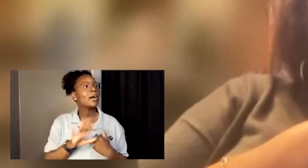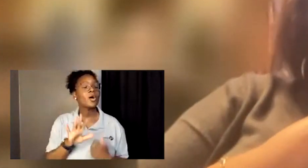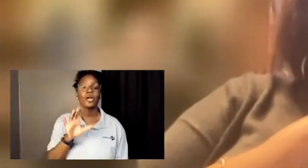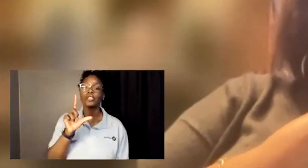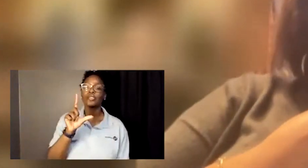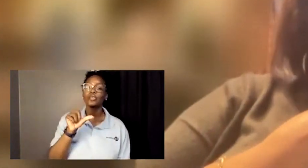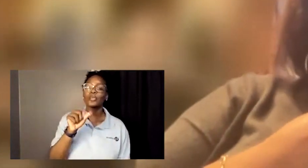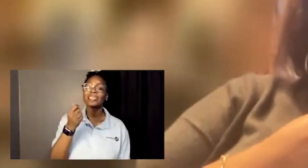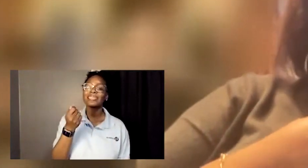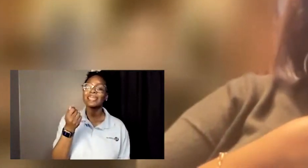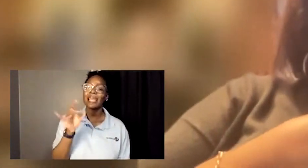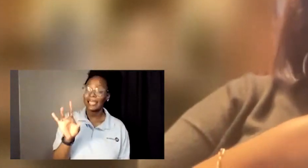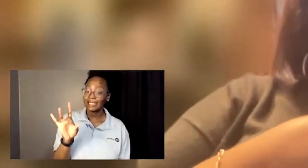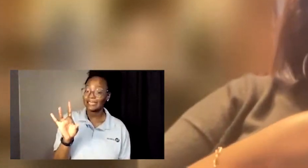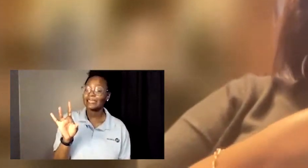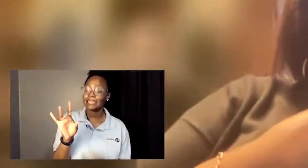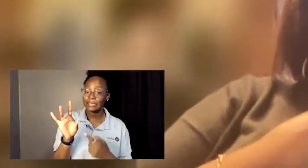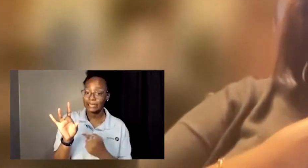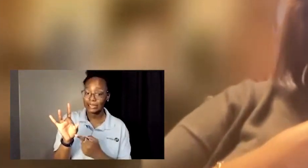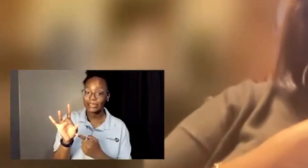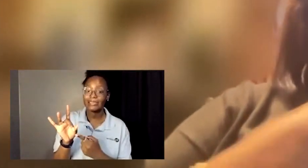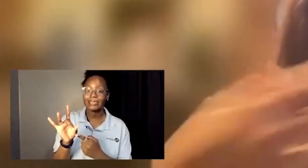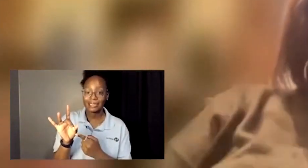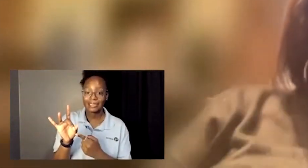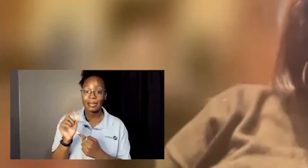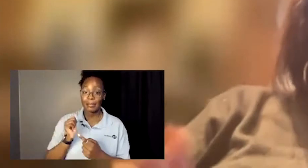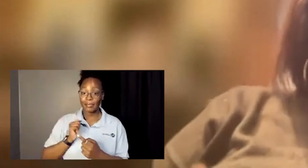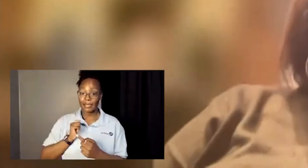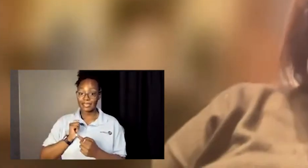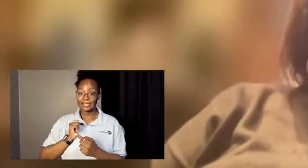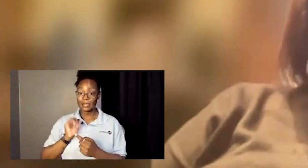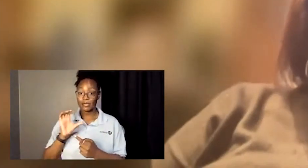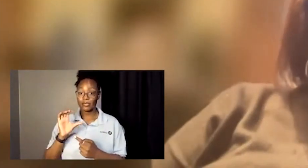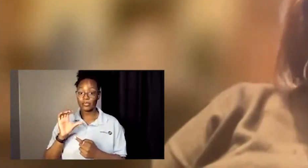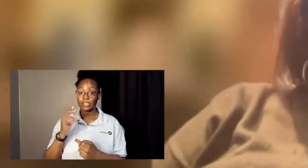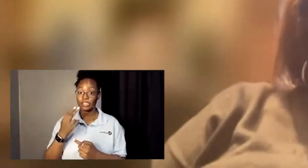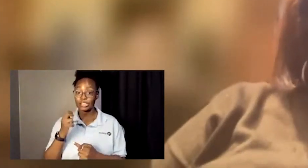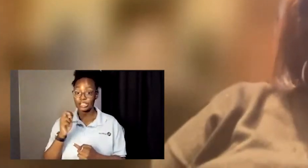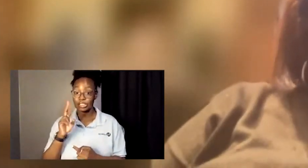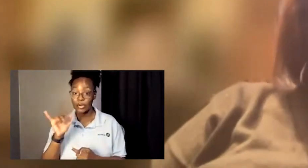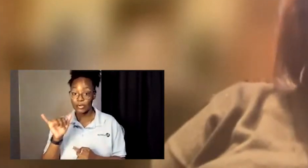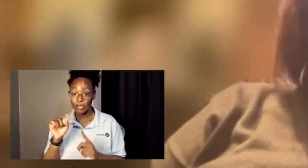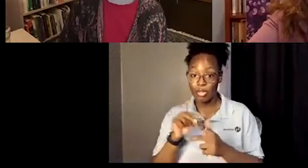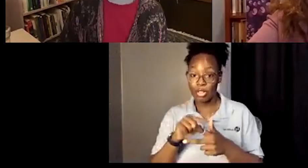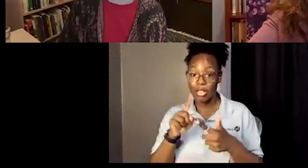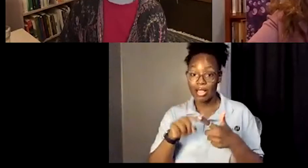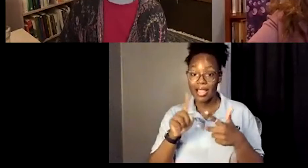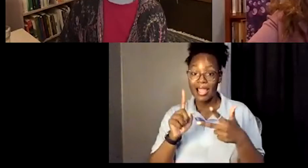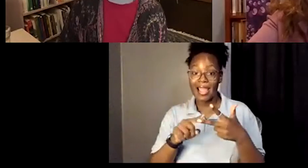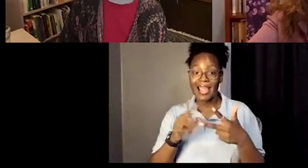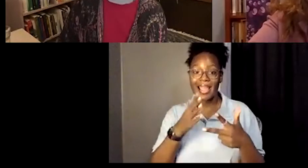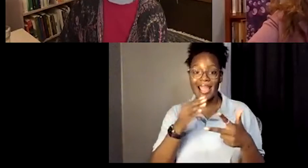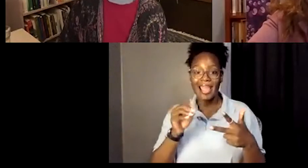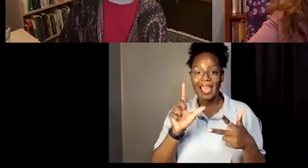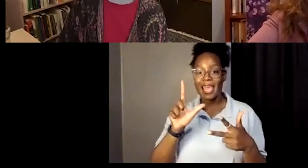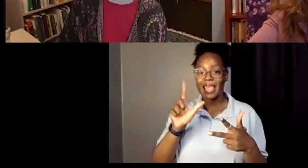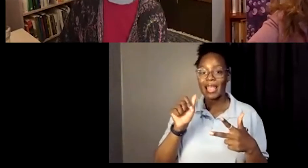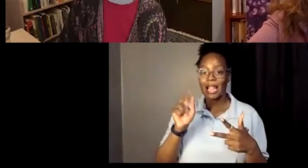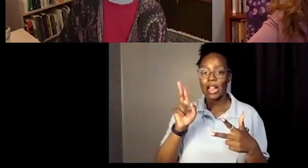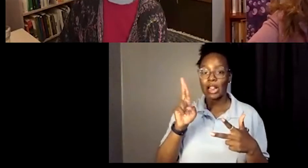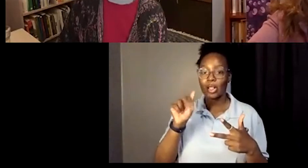2018, Cheryl, that myself and one of our co-founders, Laura Marks, was able to come to your conference. Yes.